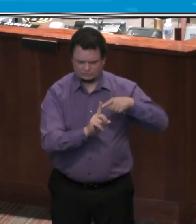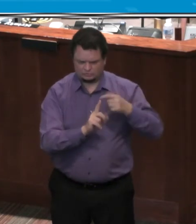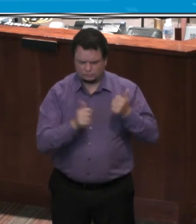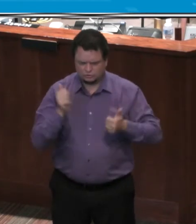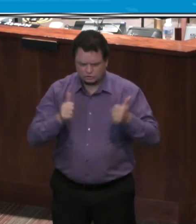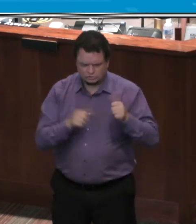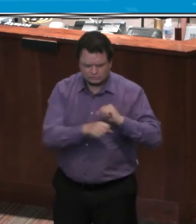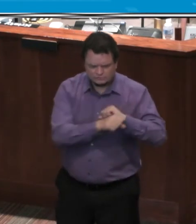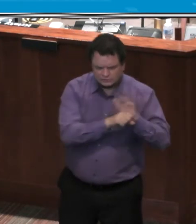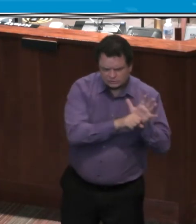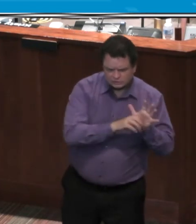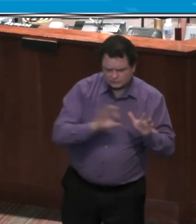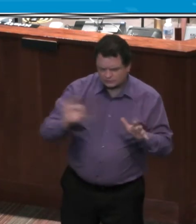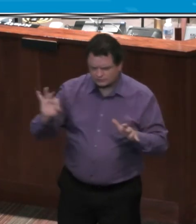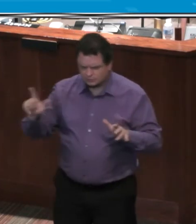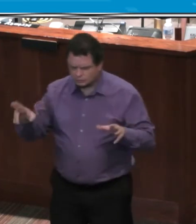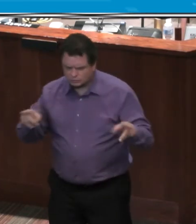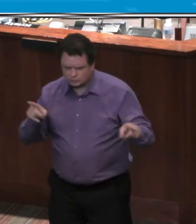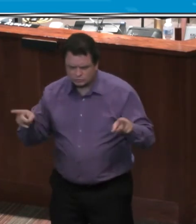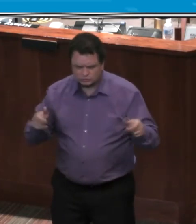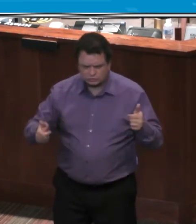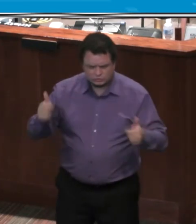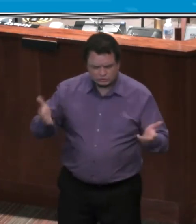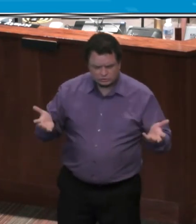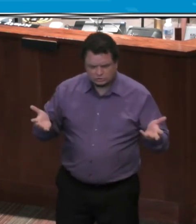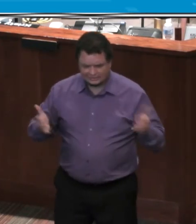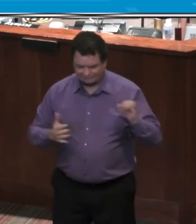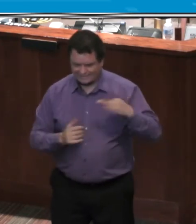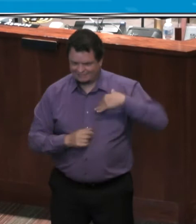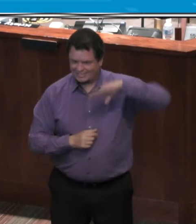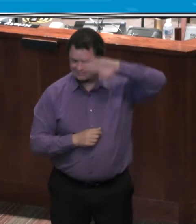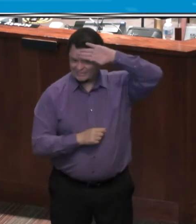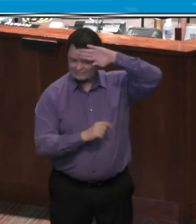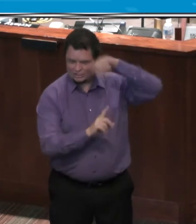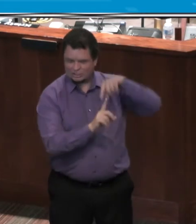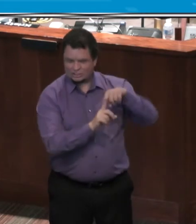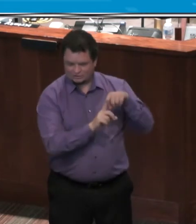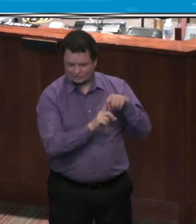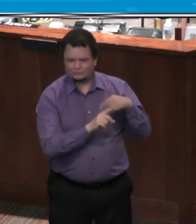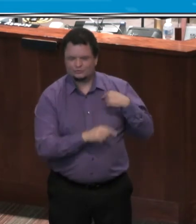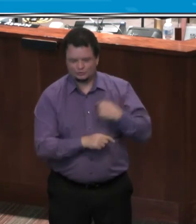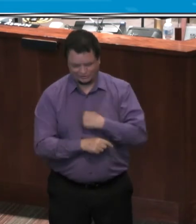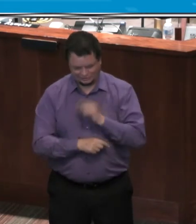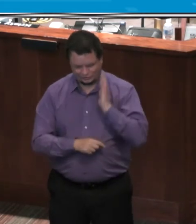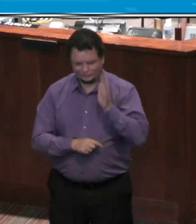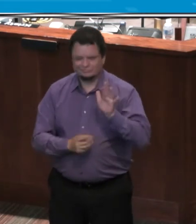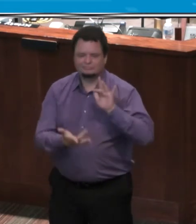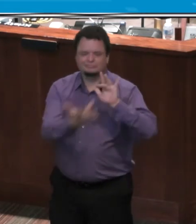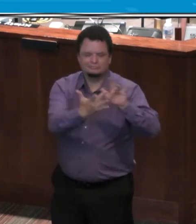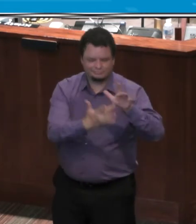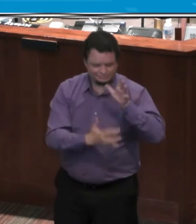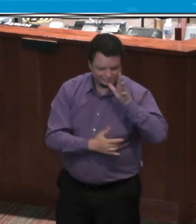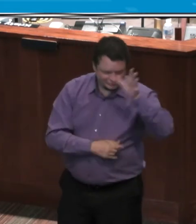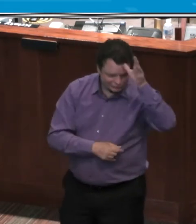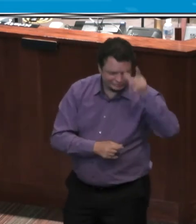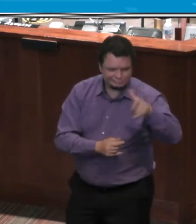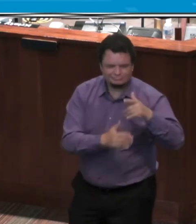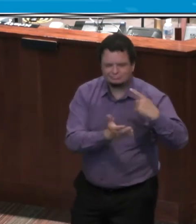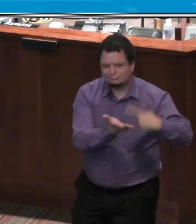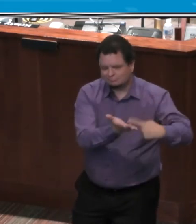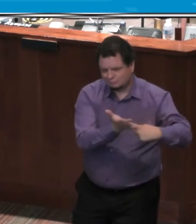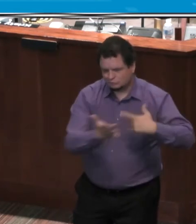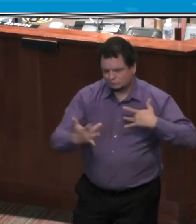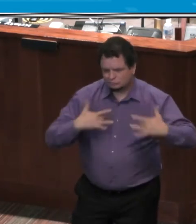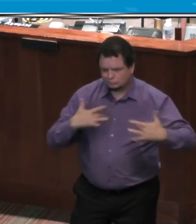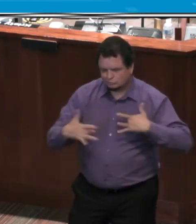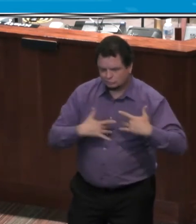correct? Absolutely. So it is on our website. I believe the link to the CDPHE website where they are kind of housed is